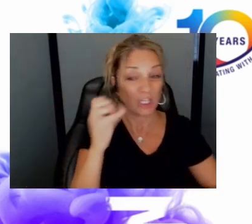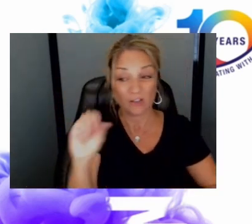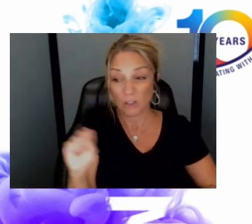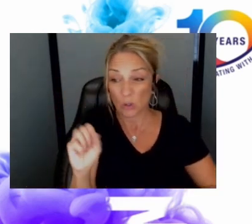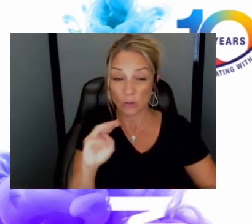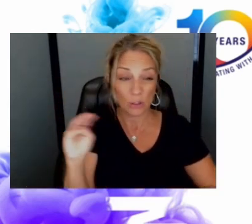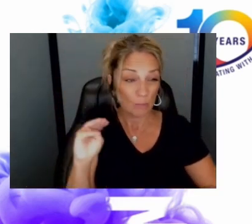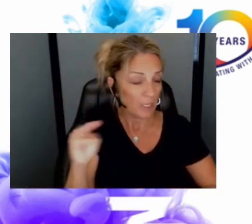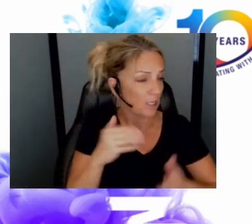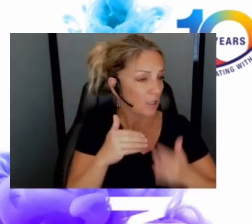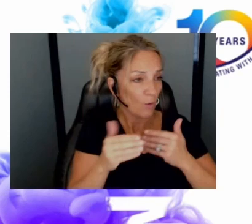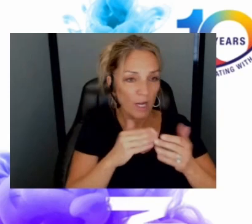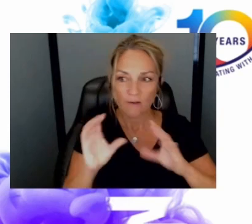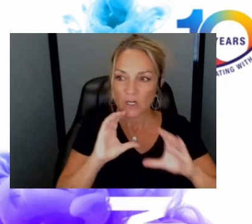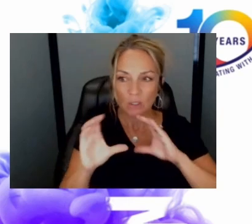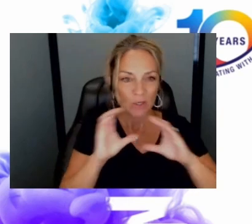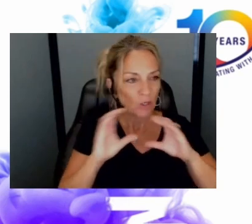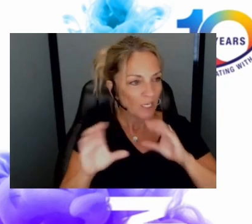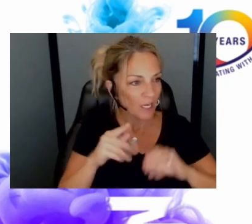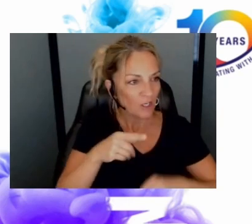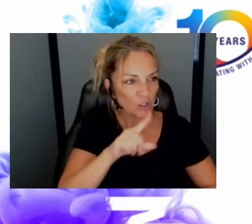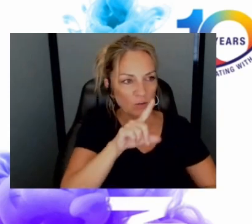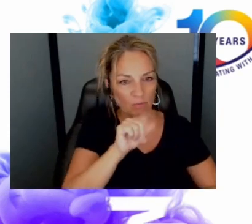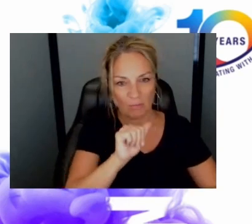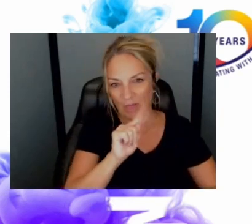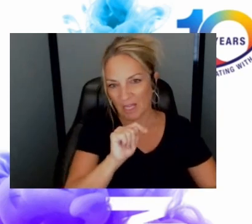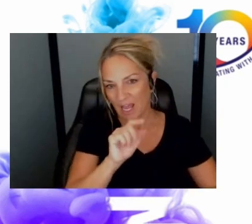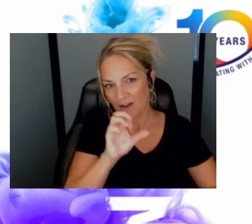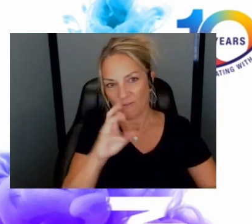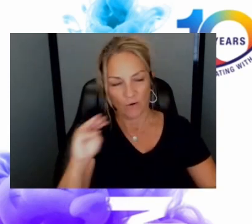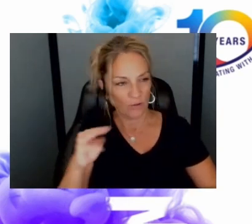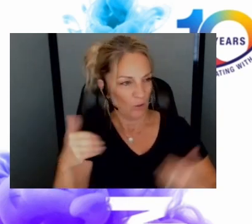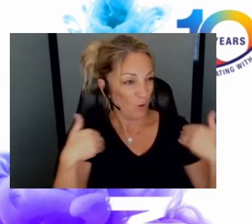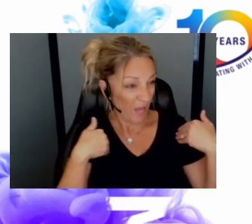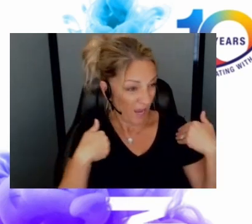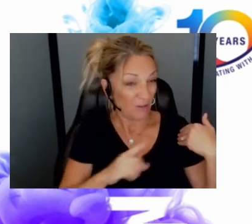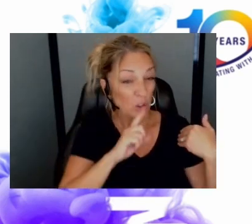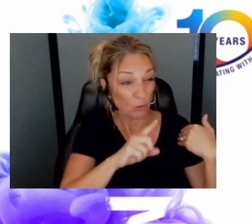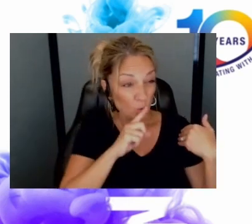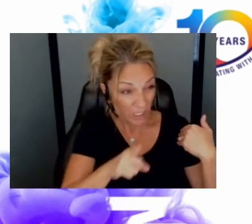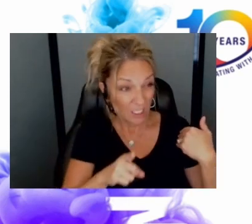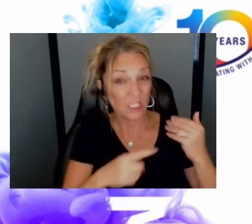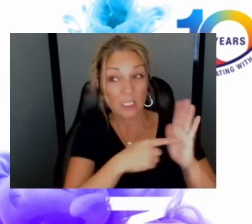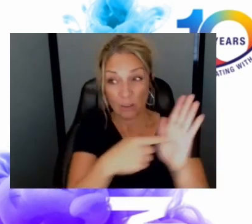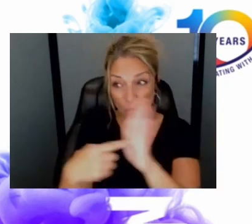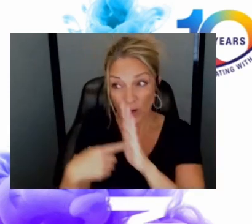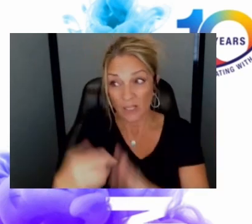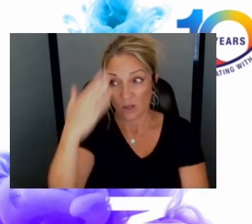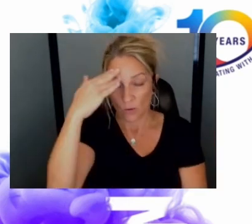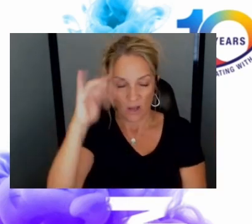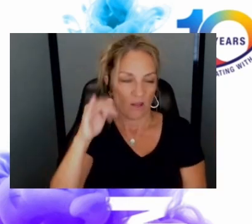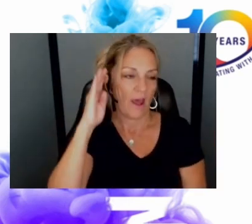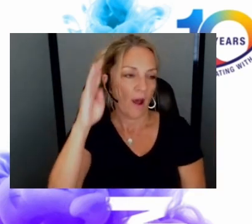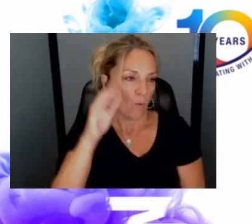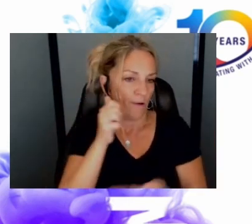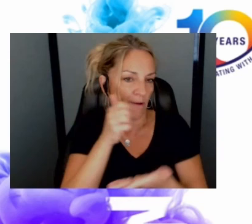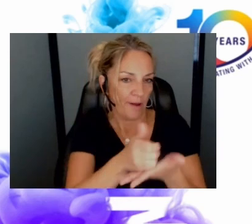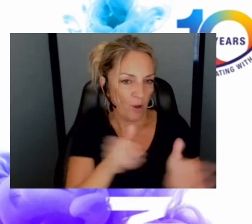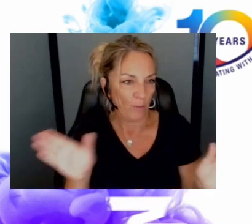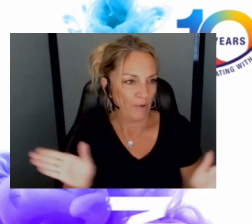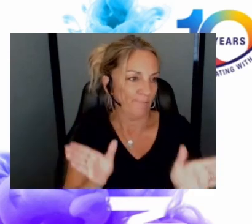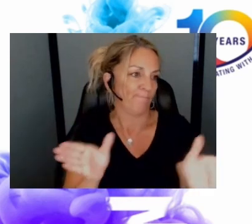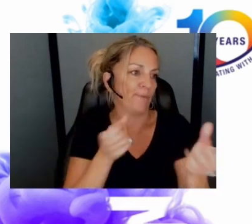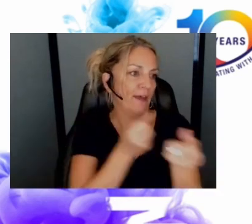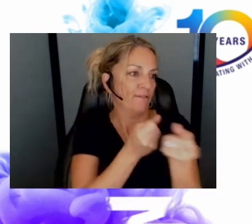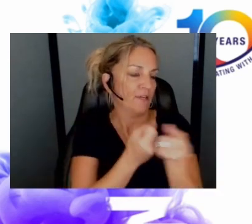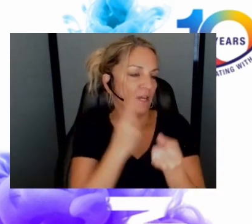platforms you have within the organization to really raise awareness, that can help to advocate for accessibility too. And so this is one of the things